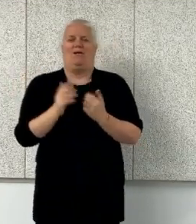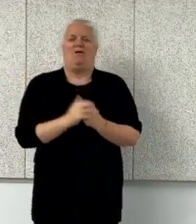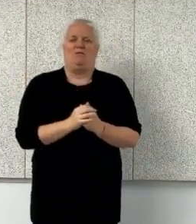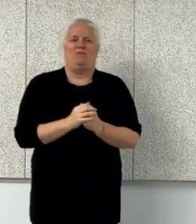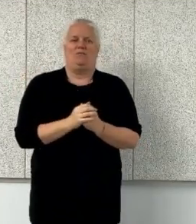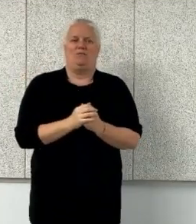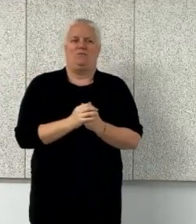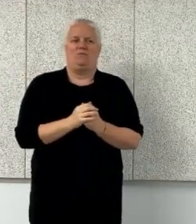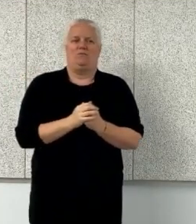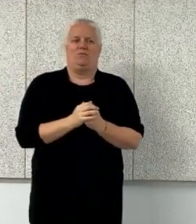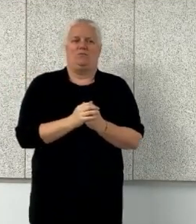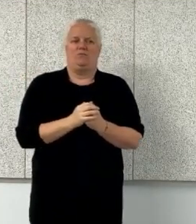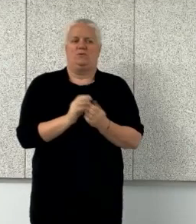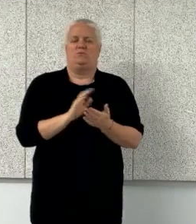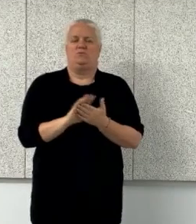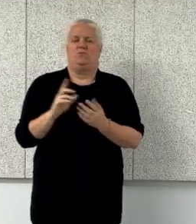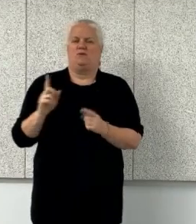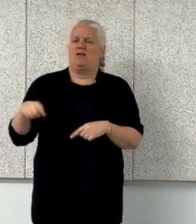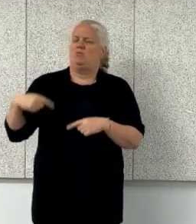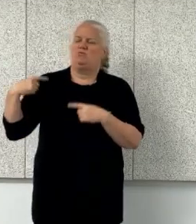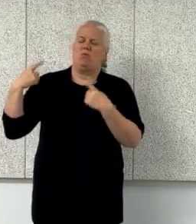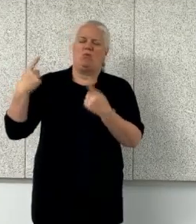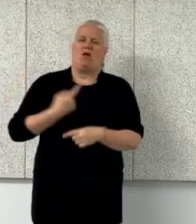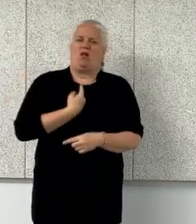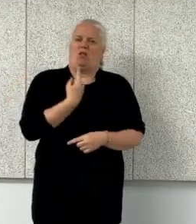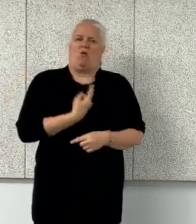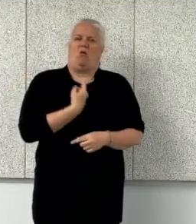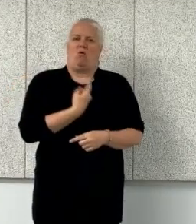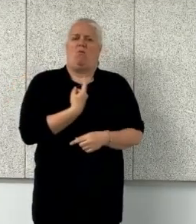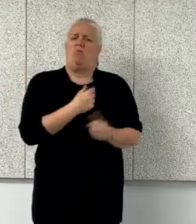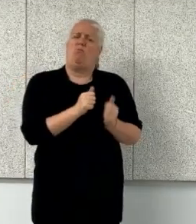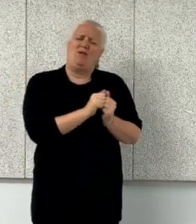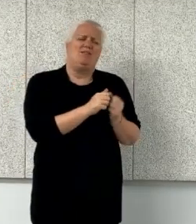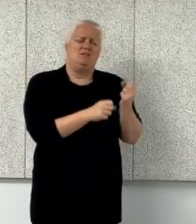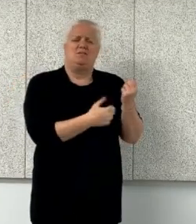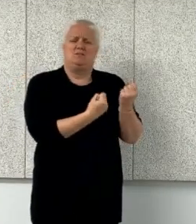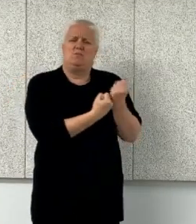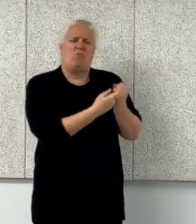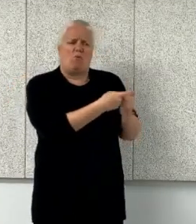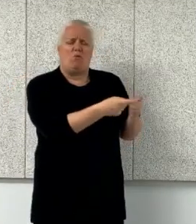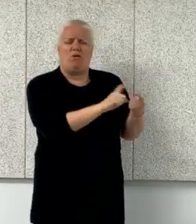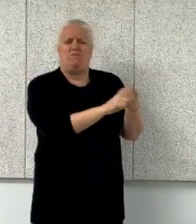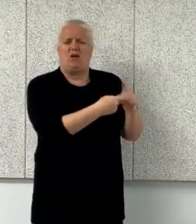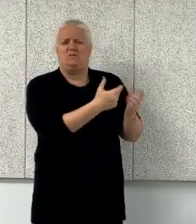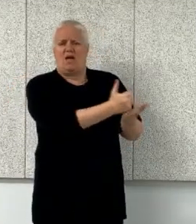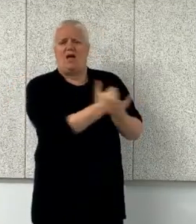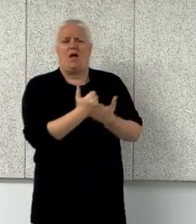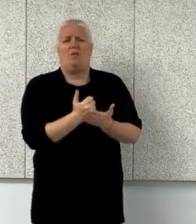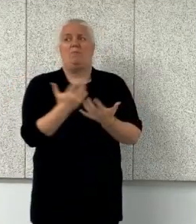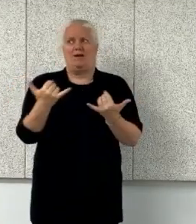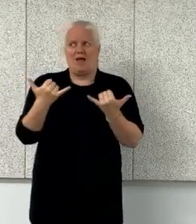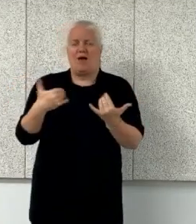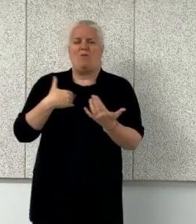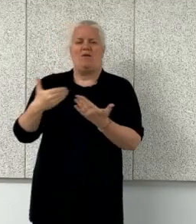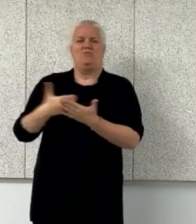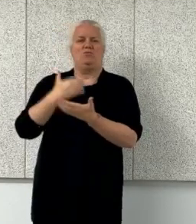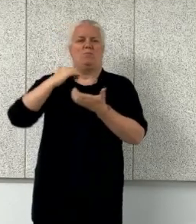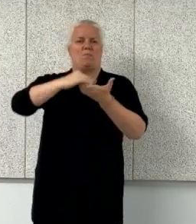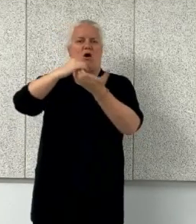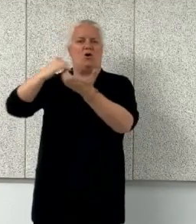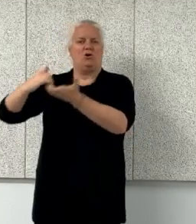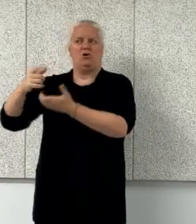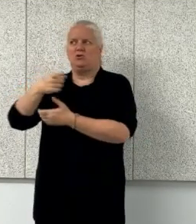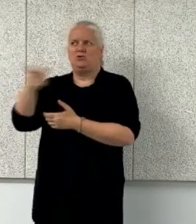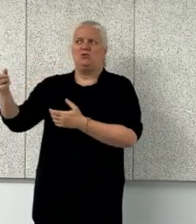much alone with ancillary people, but having kind of partnership and having people to work with is so much